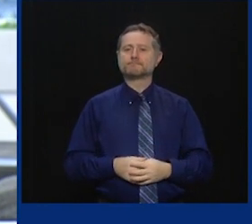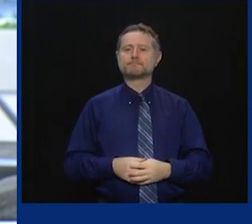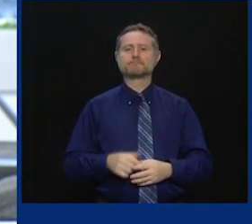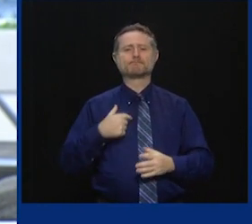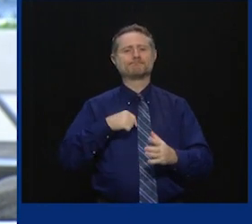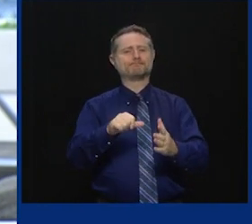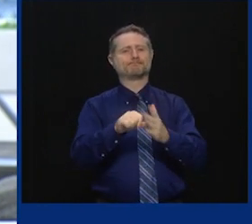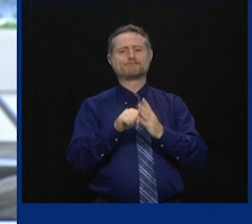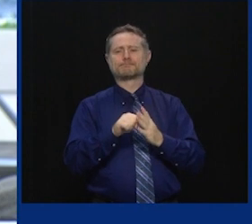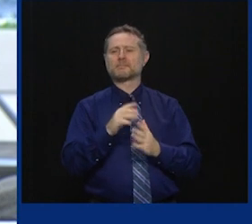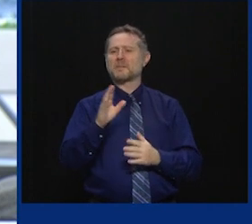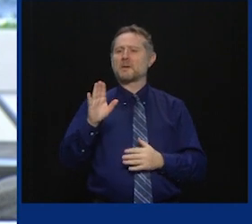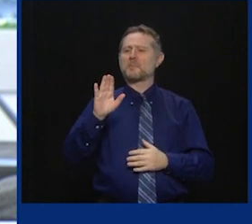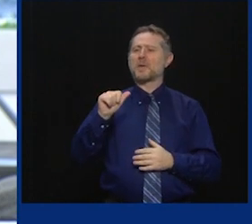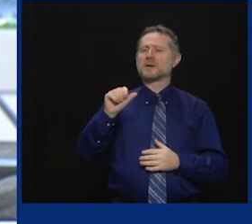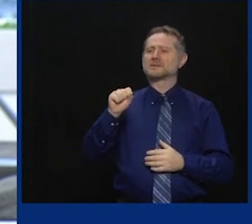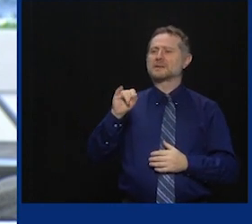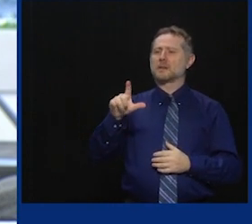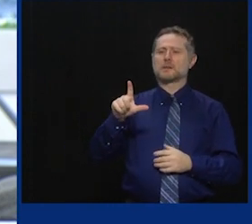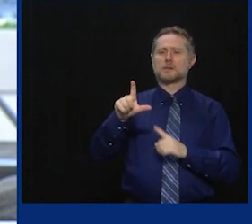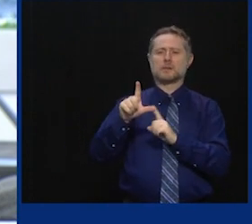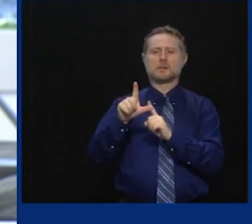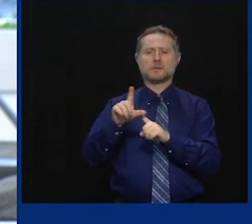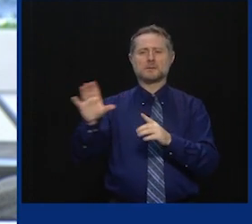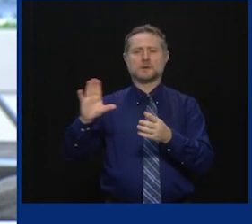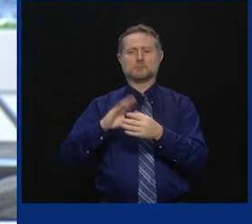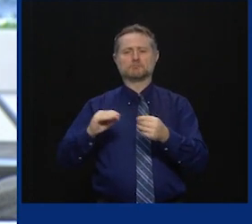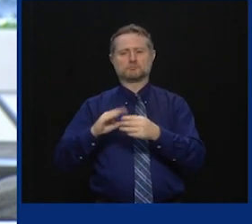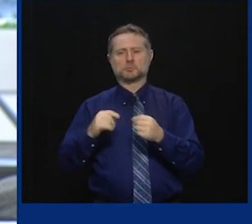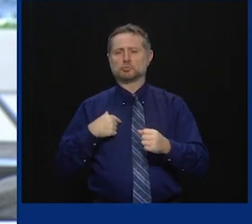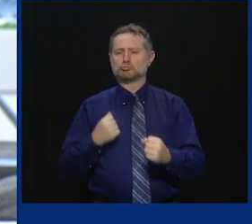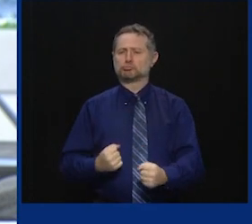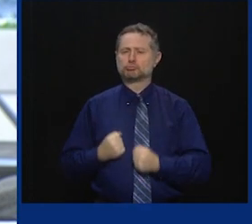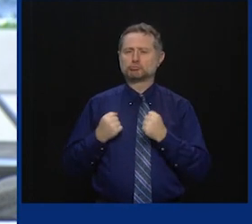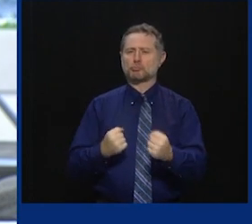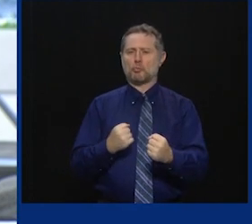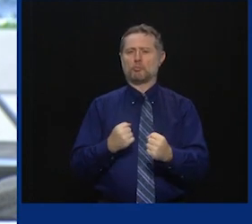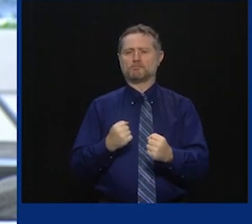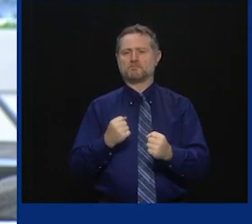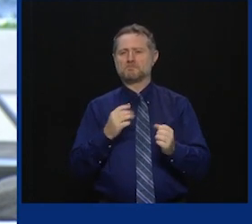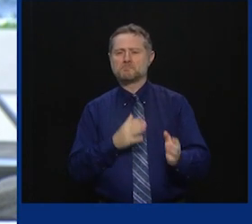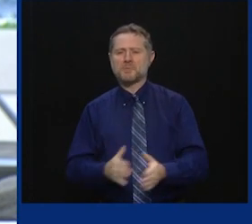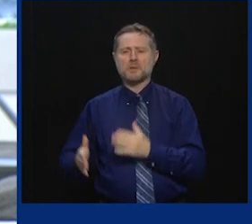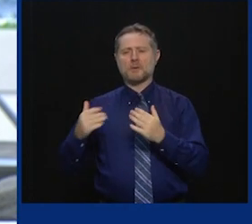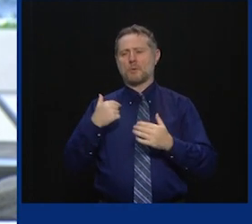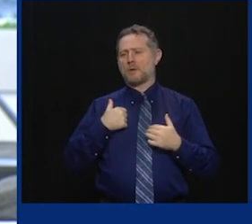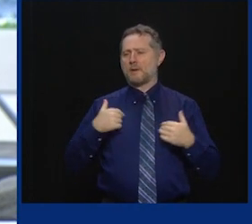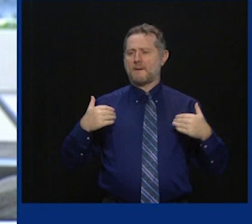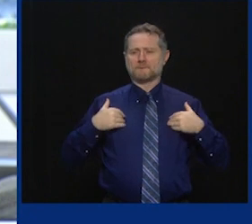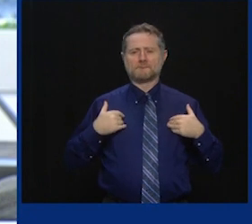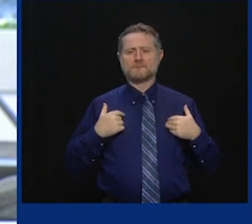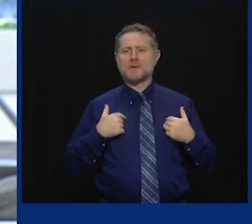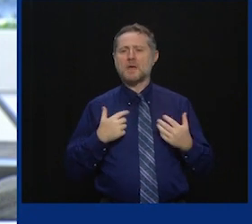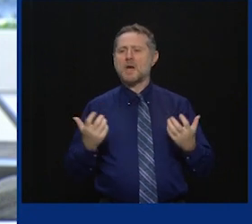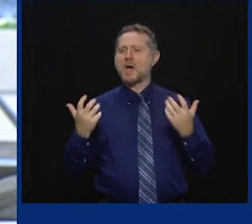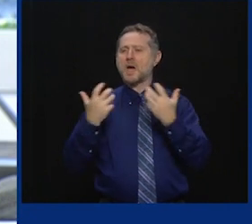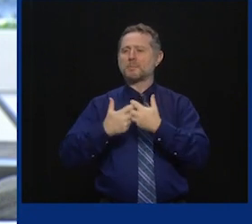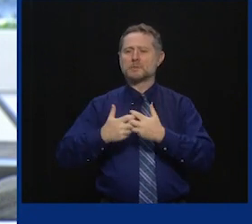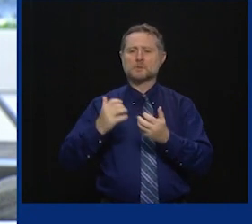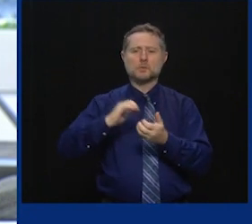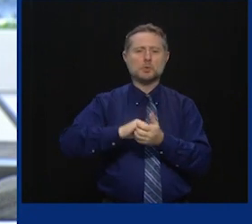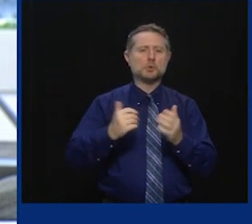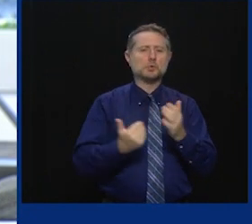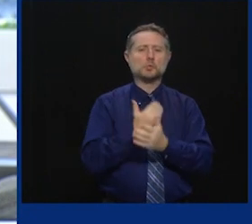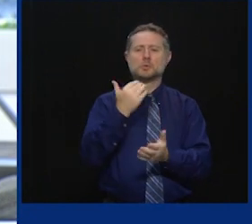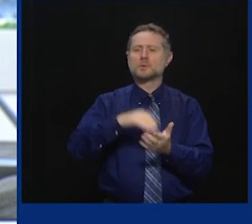talking about, we have been bold. We have been very, very bold. We have the largest combined renewable energy awards issued by any state. We're moving